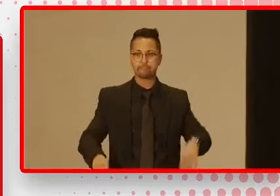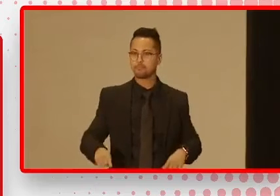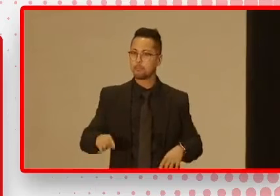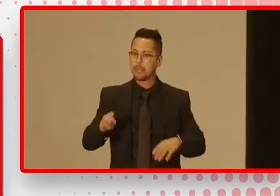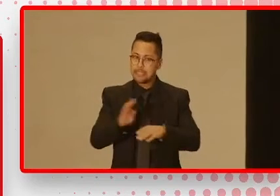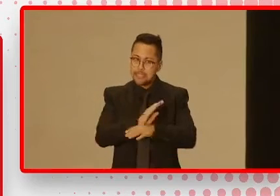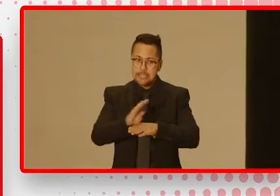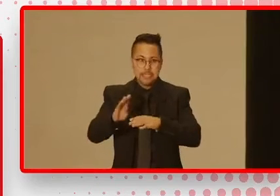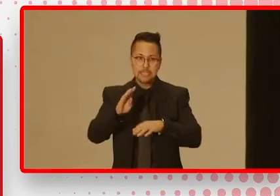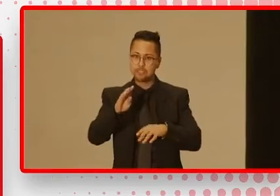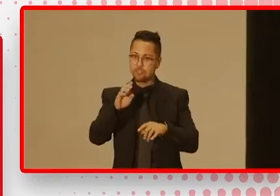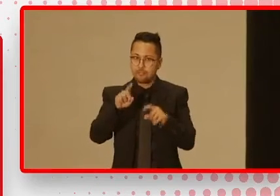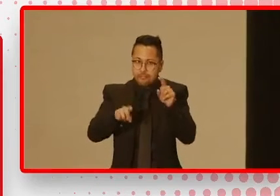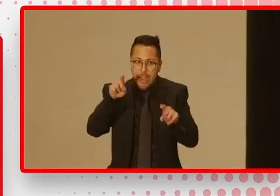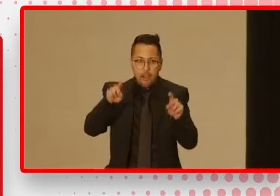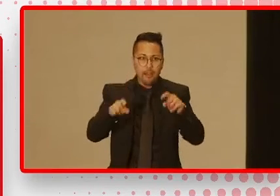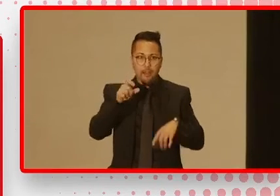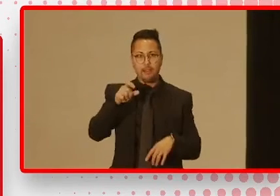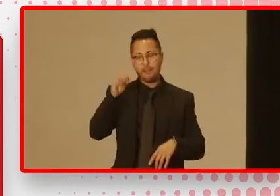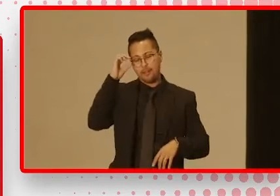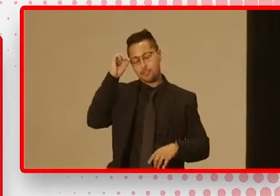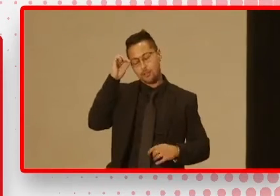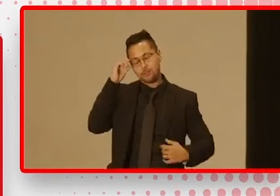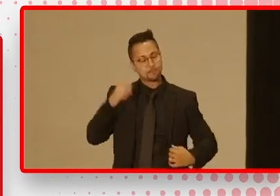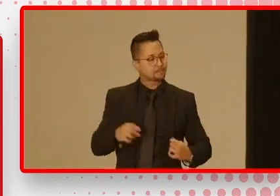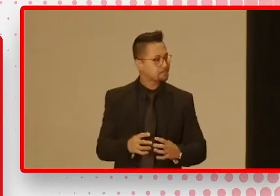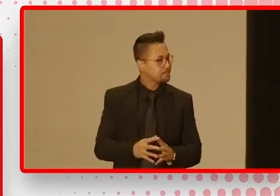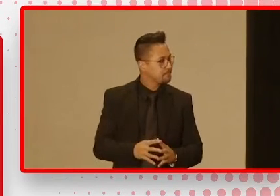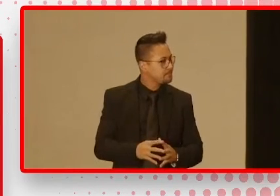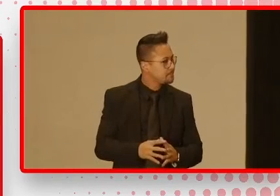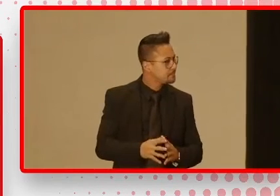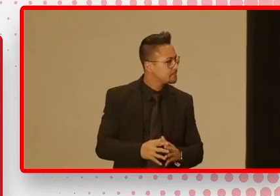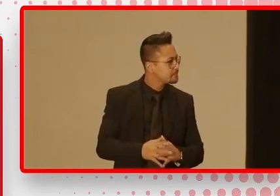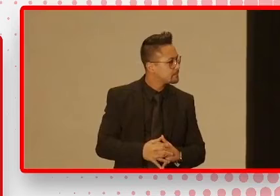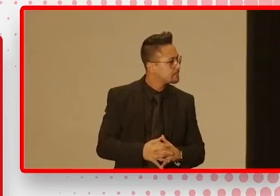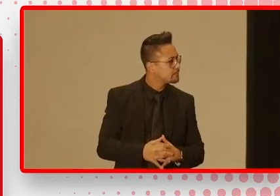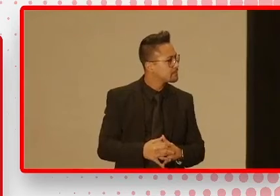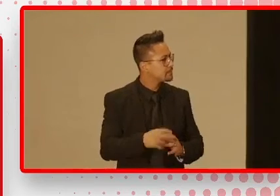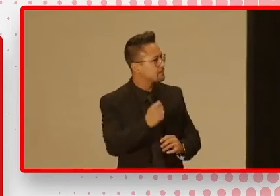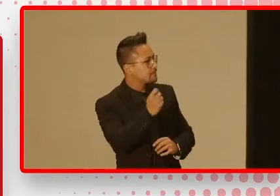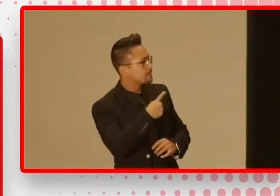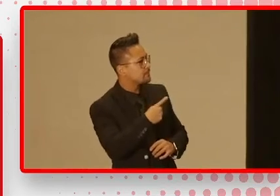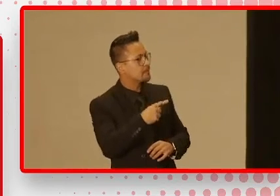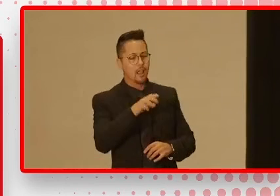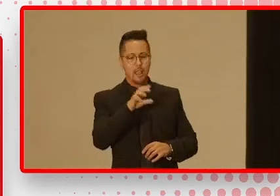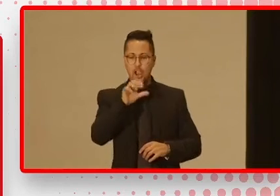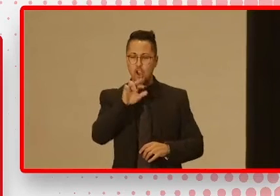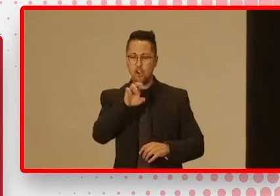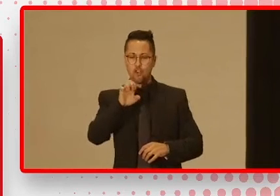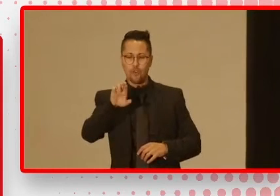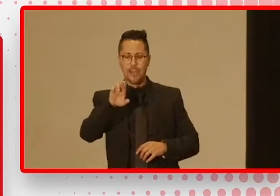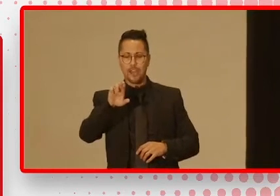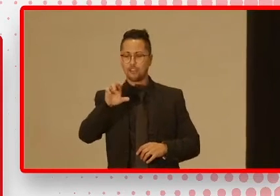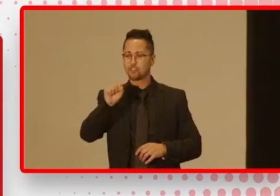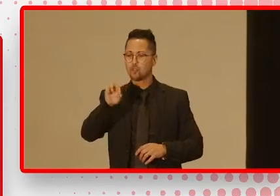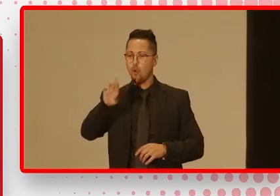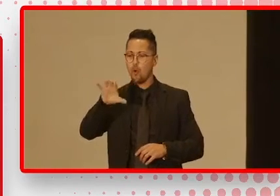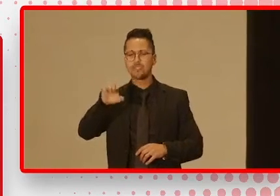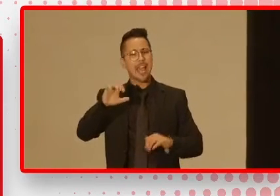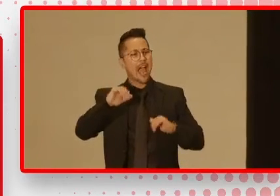few that are willing to do it. Does that make sense? So how does CareerSource interact with